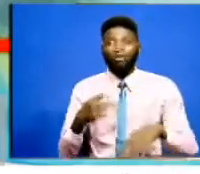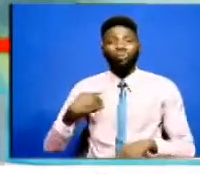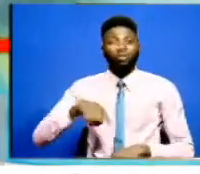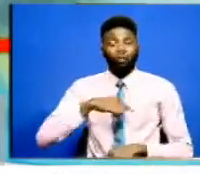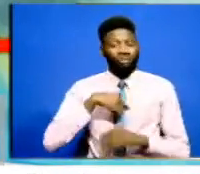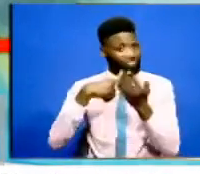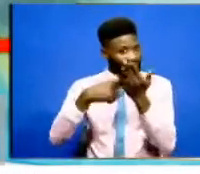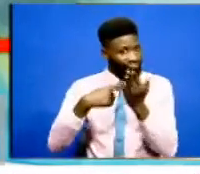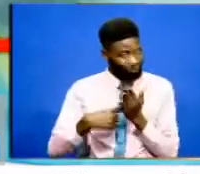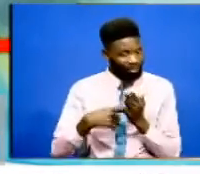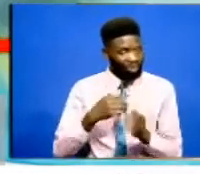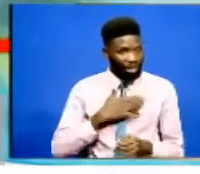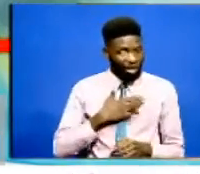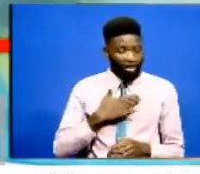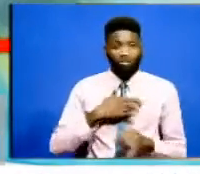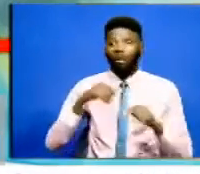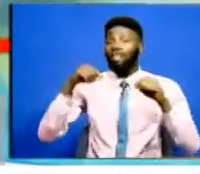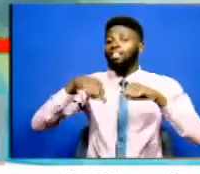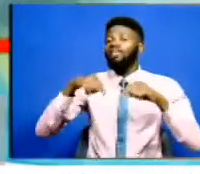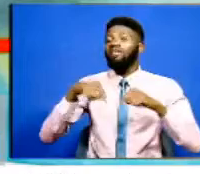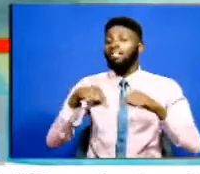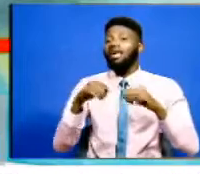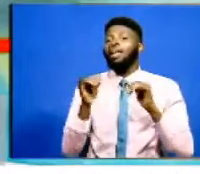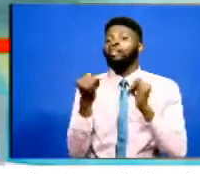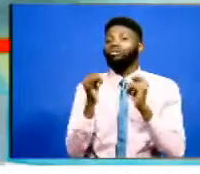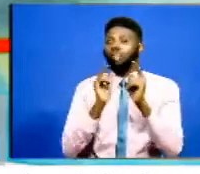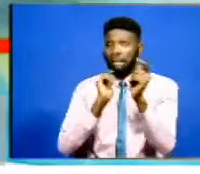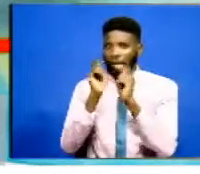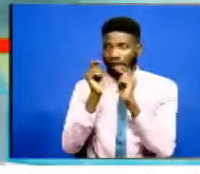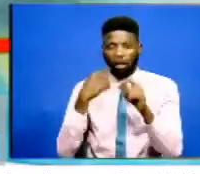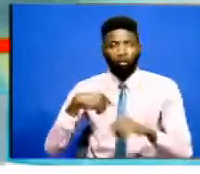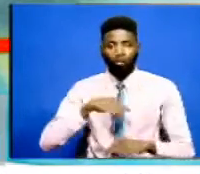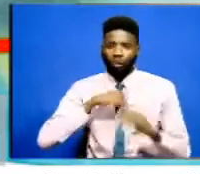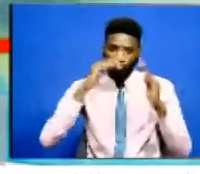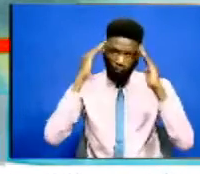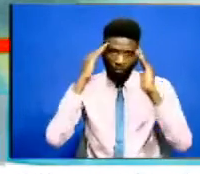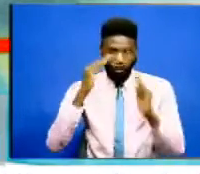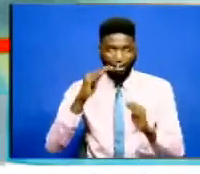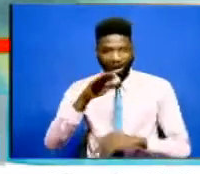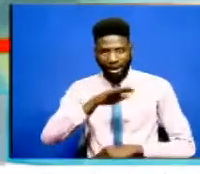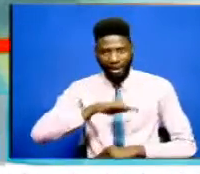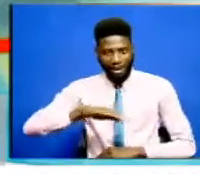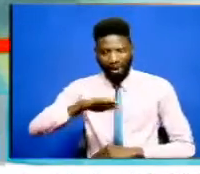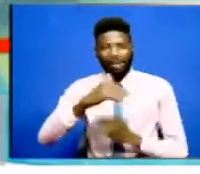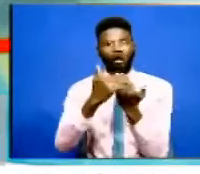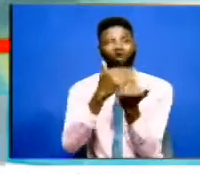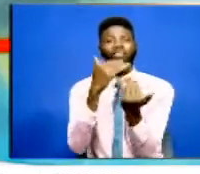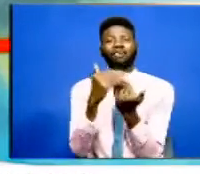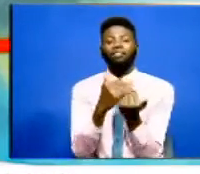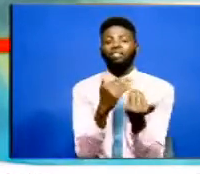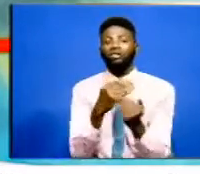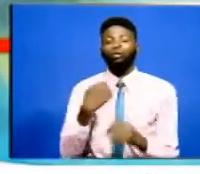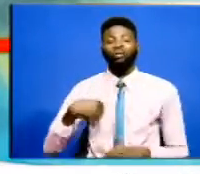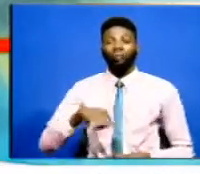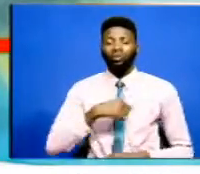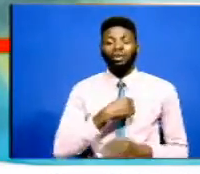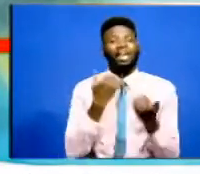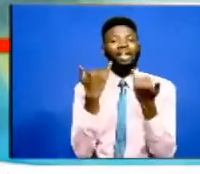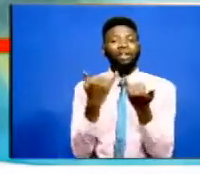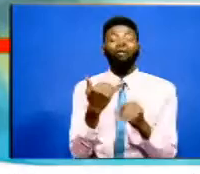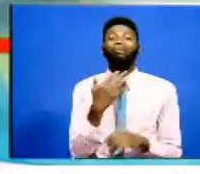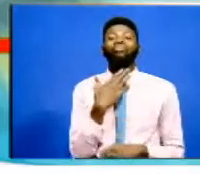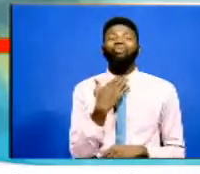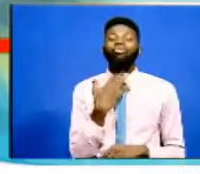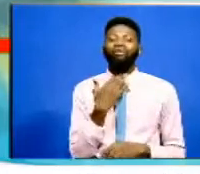joined us, this news check, and we are talking about matters conservation, and especially when we are just about to host the